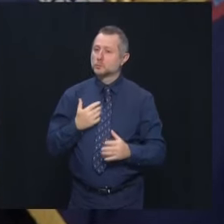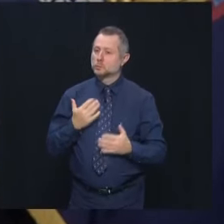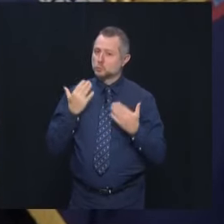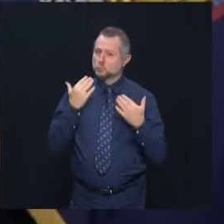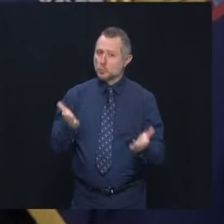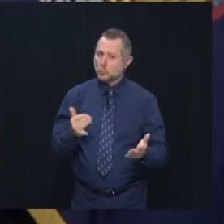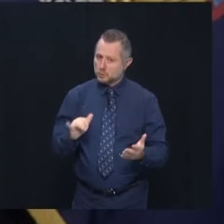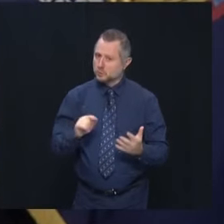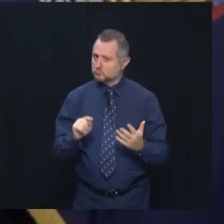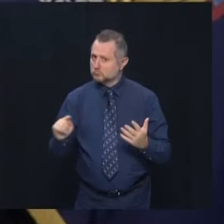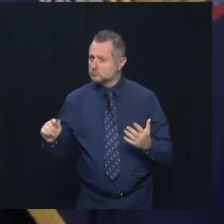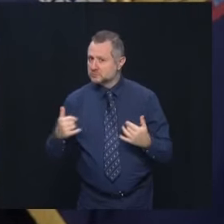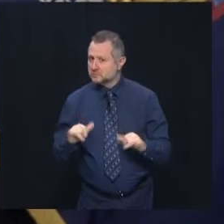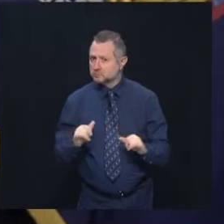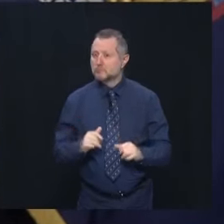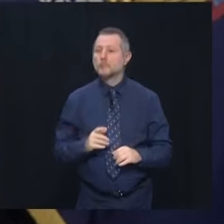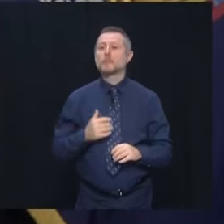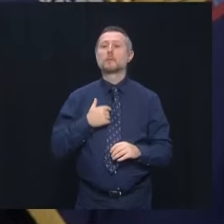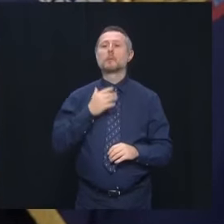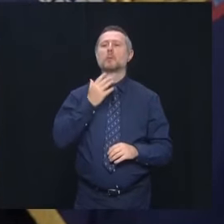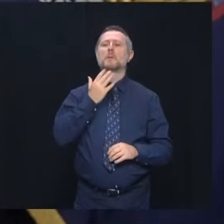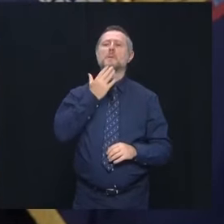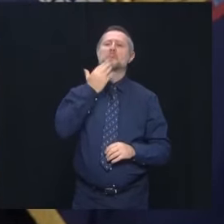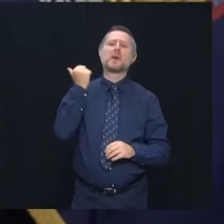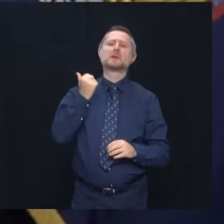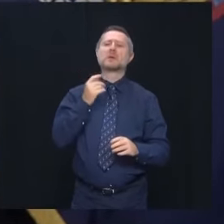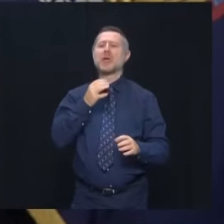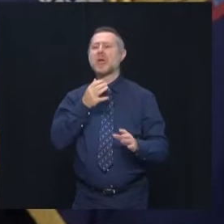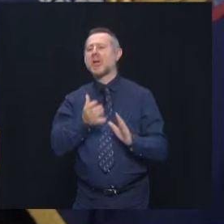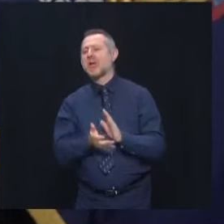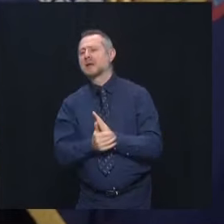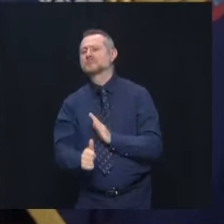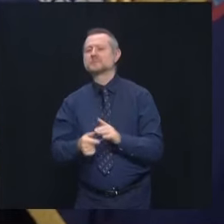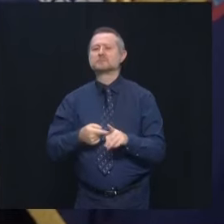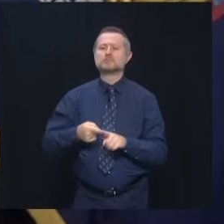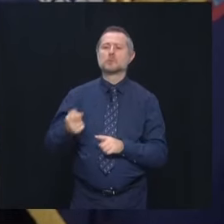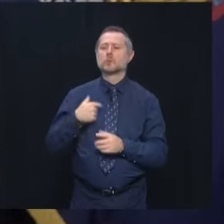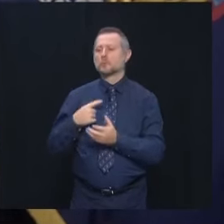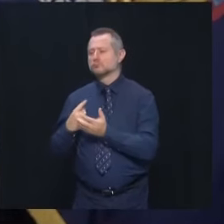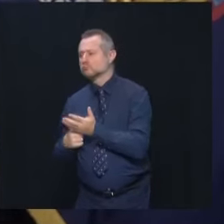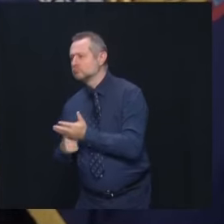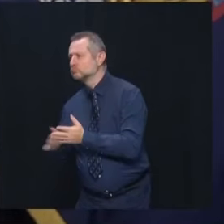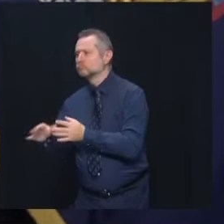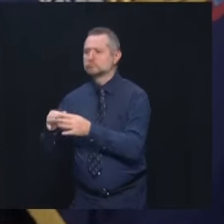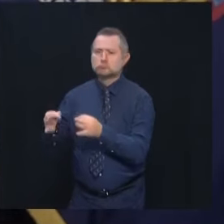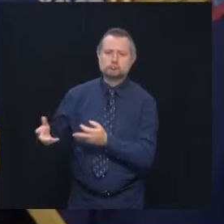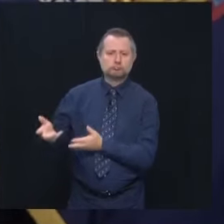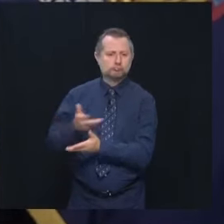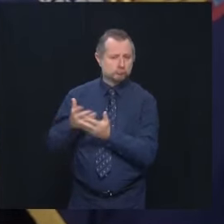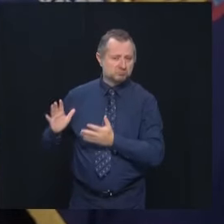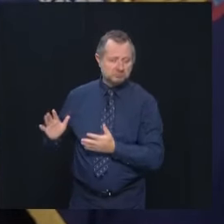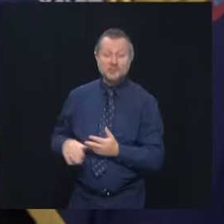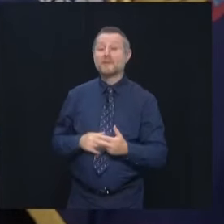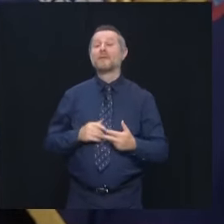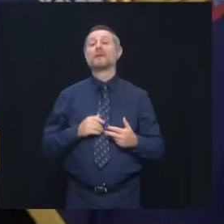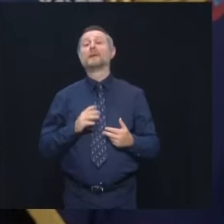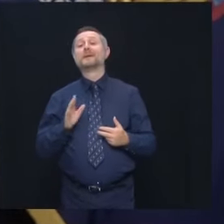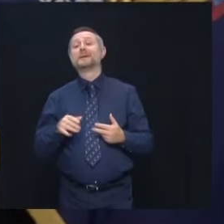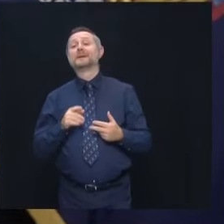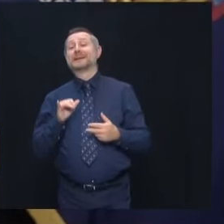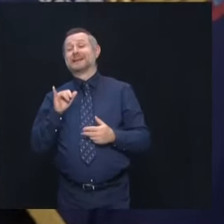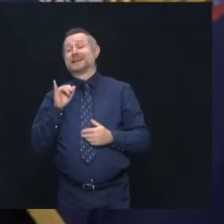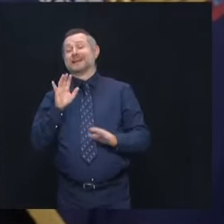We have the best global experts that we work with. I want to hear what they think. But number two, if you know you have